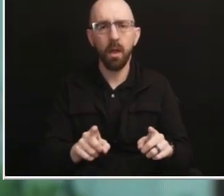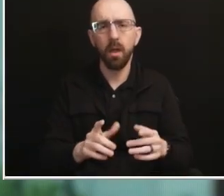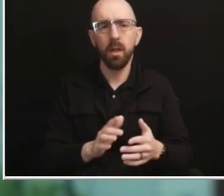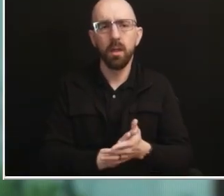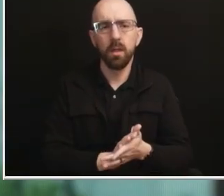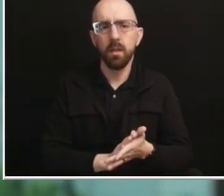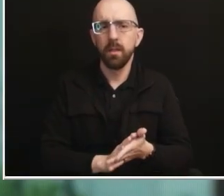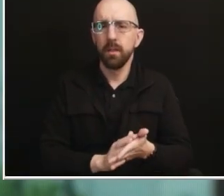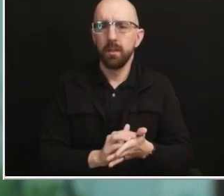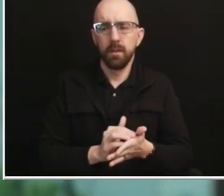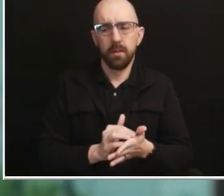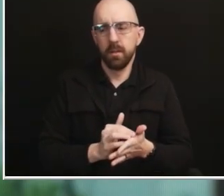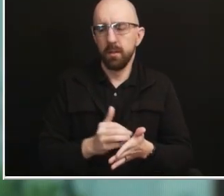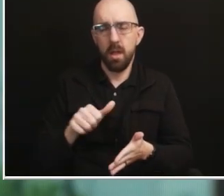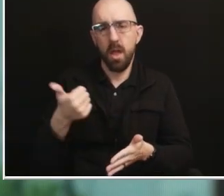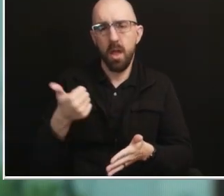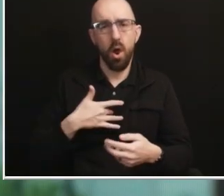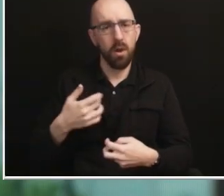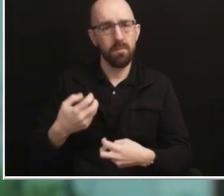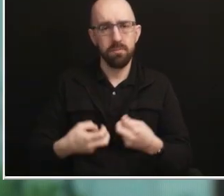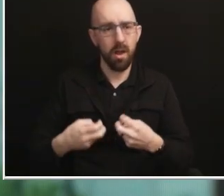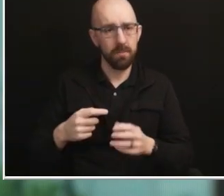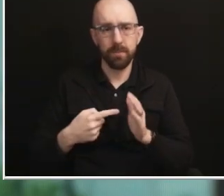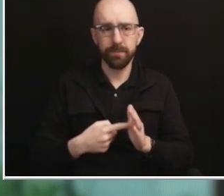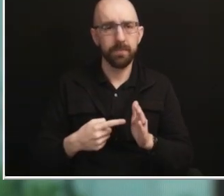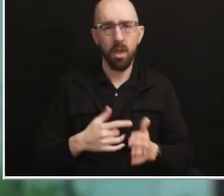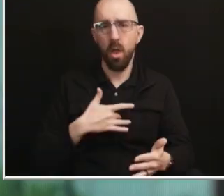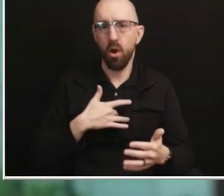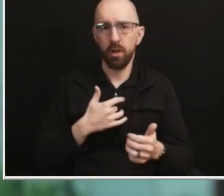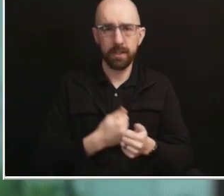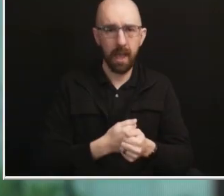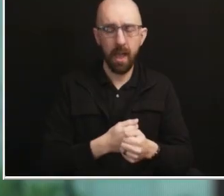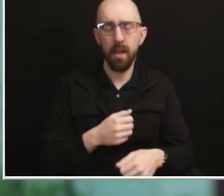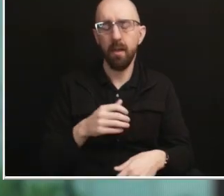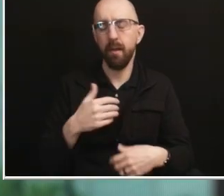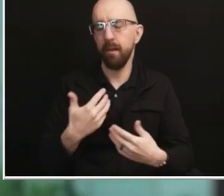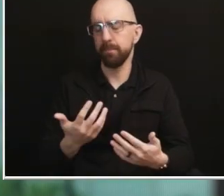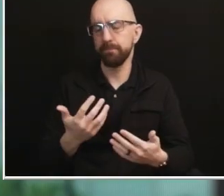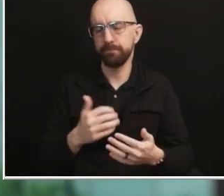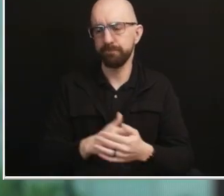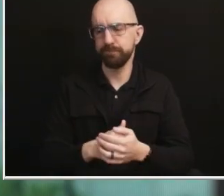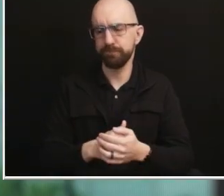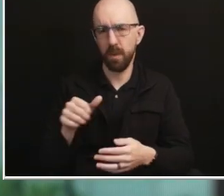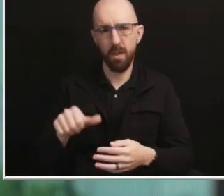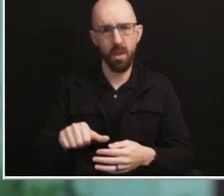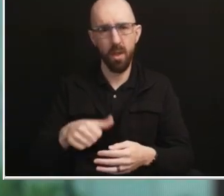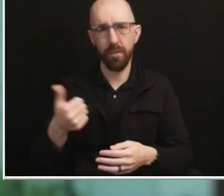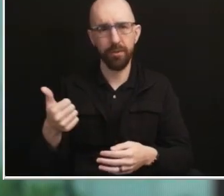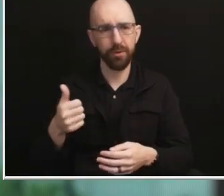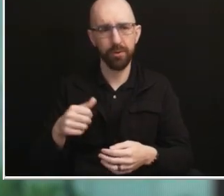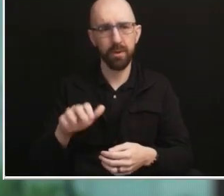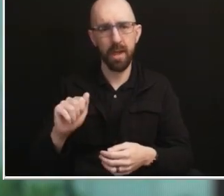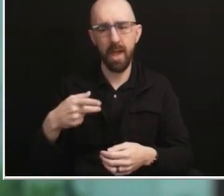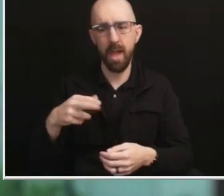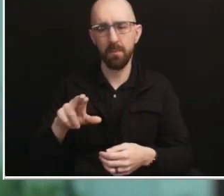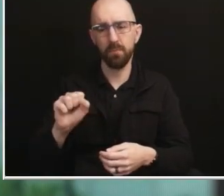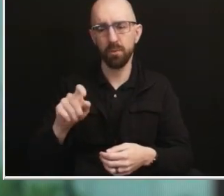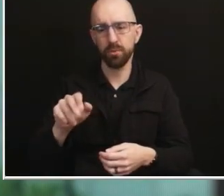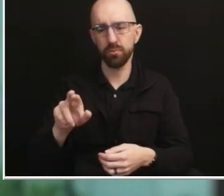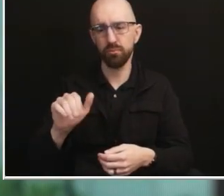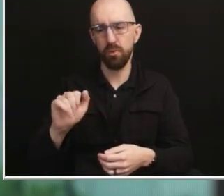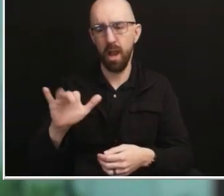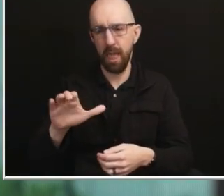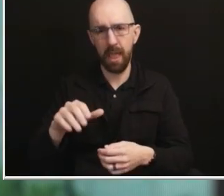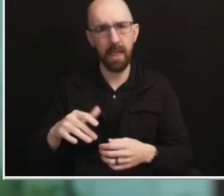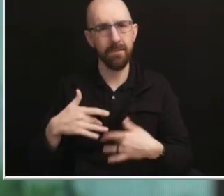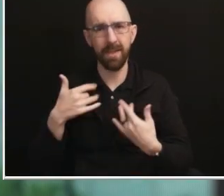other heart problems such as, heart attack, other atherosclerotic events, not necessarily, because it's not driven by plaque